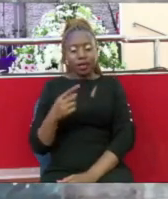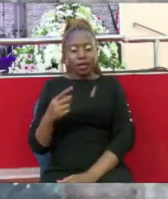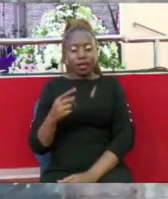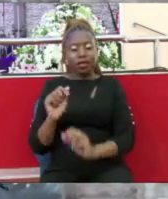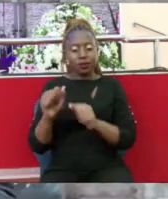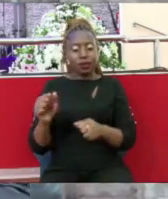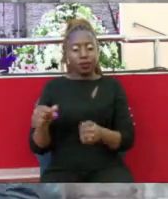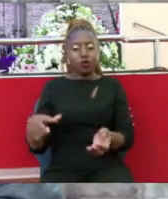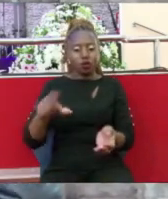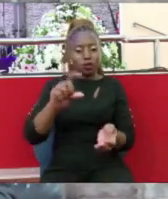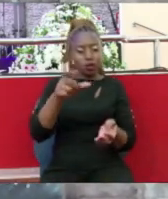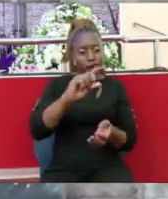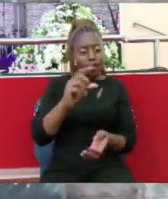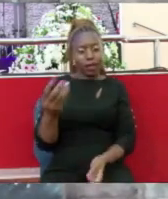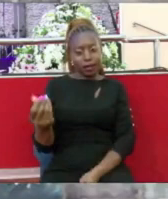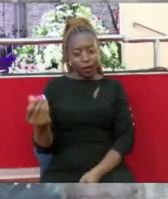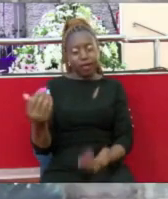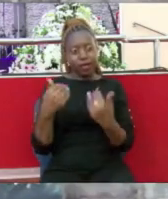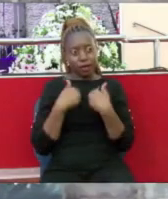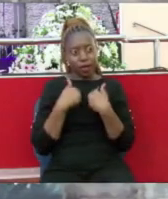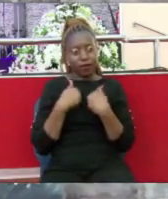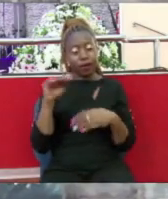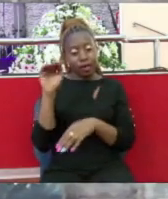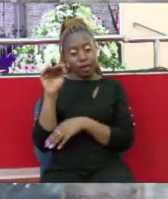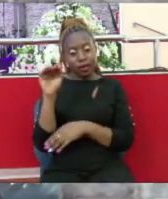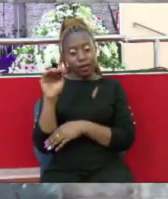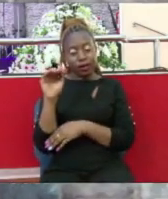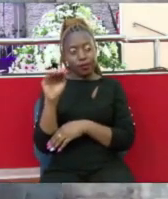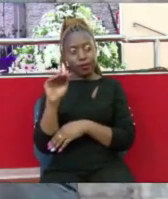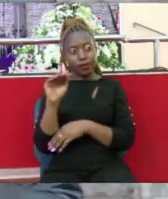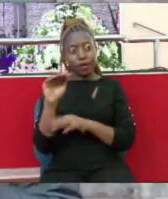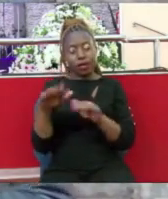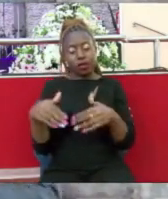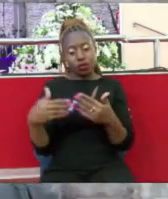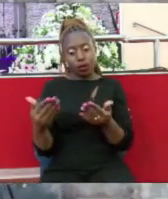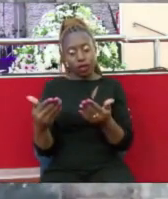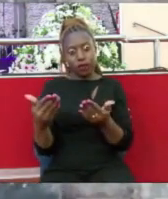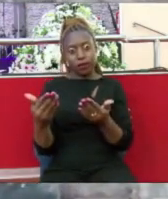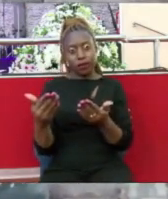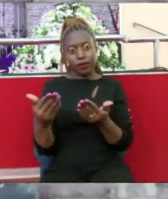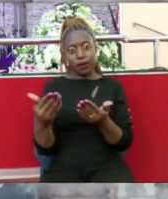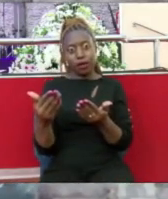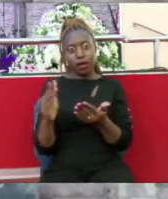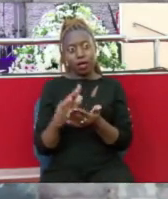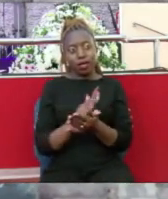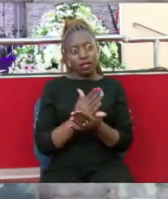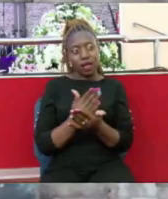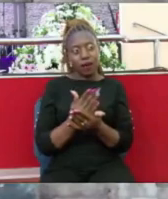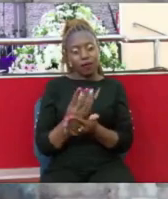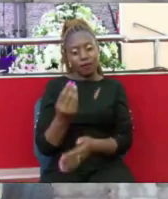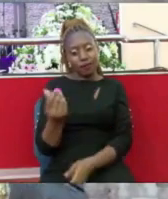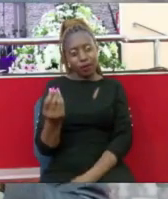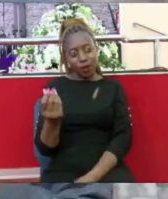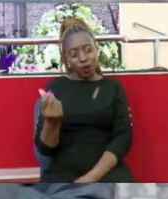Wakamwambia kwamba wataenda kujumulisha pesa zake. And they asked him to give them some notes, a few notes here. Wakamwomba